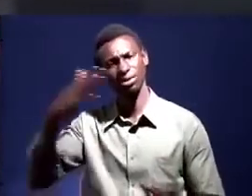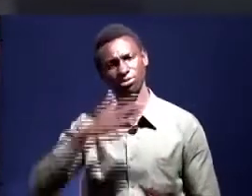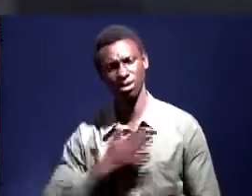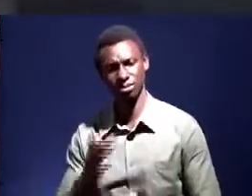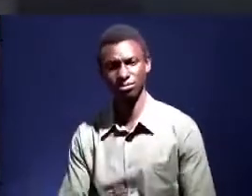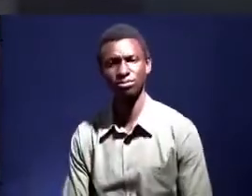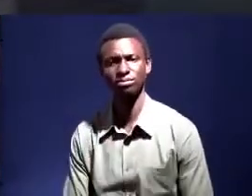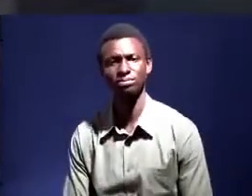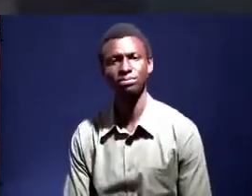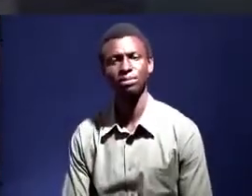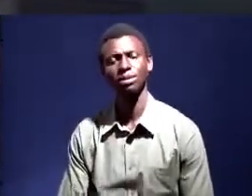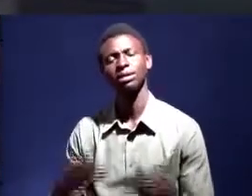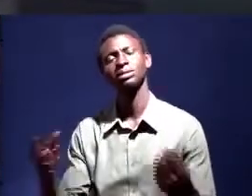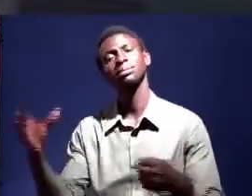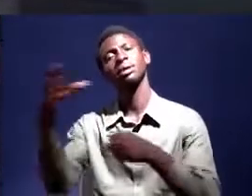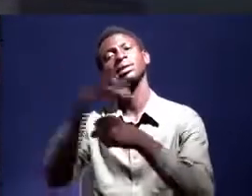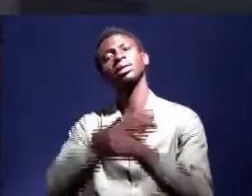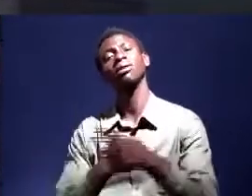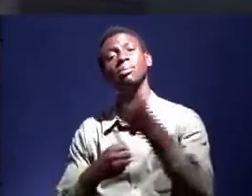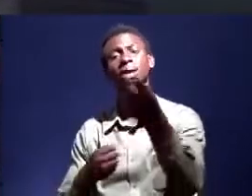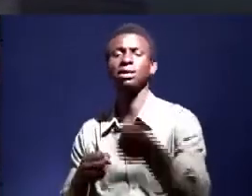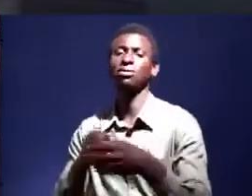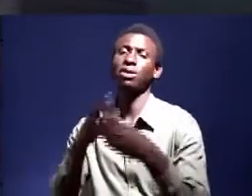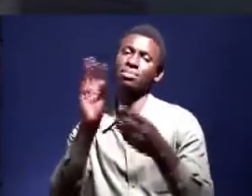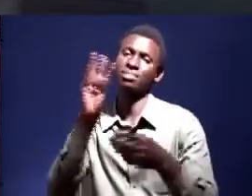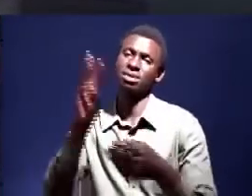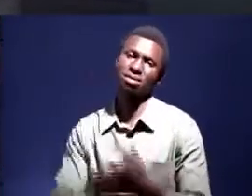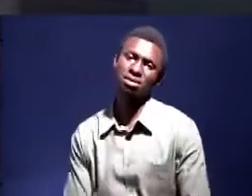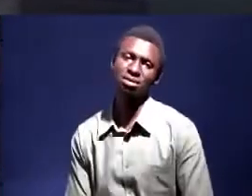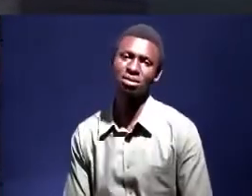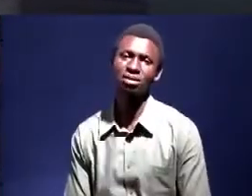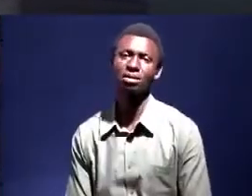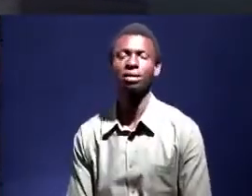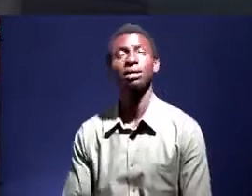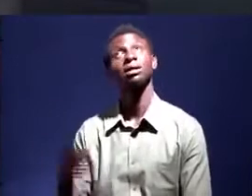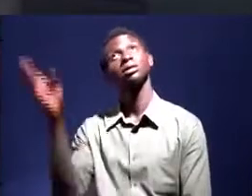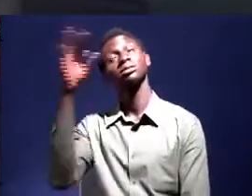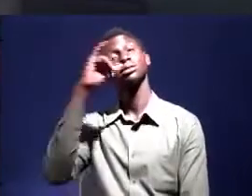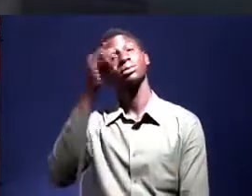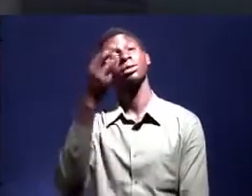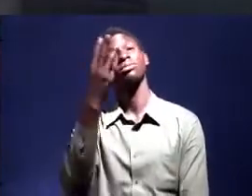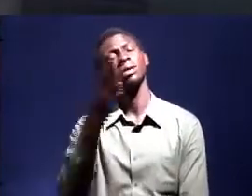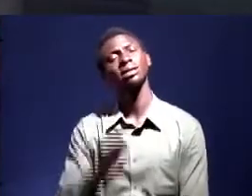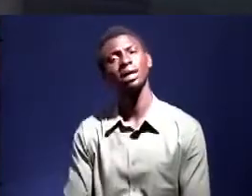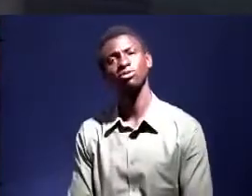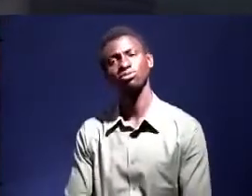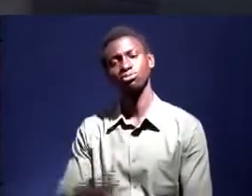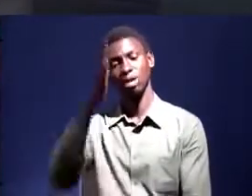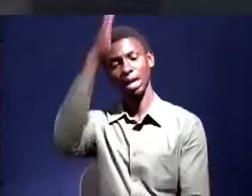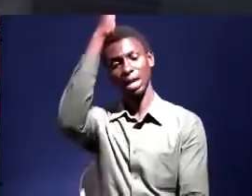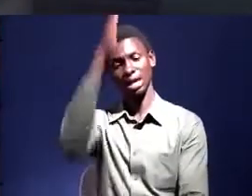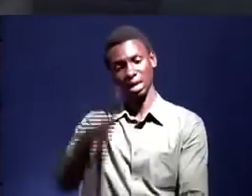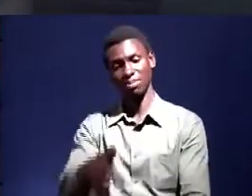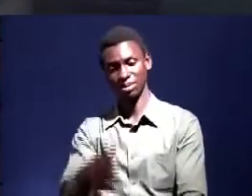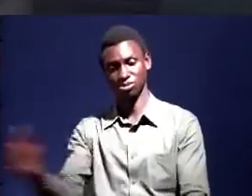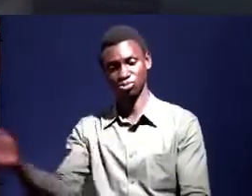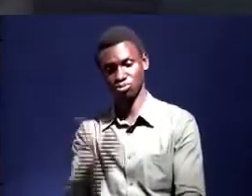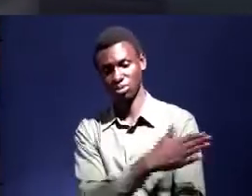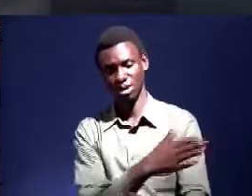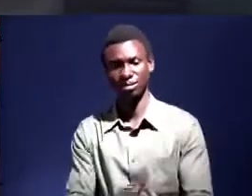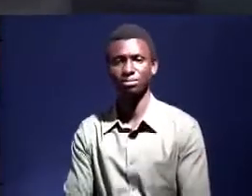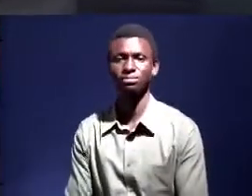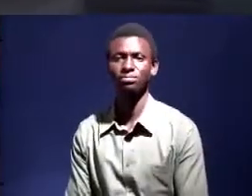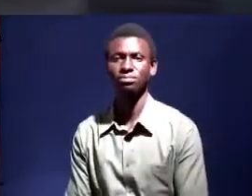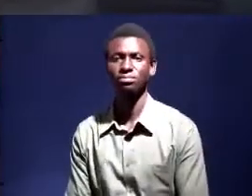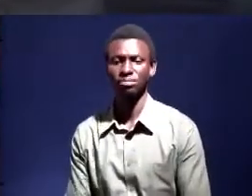He chopped the inch of ice. Akapasua inchi moja ya barafu. Went into the pool. Akaingia ndani ya kile. Dipped